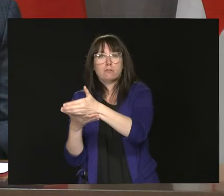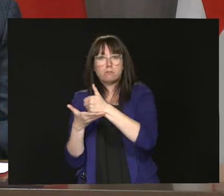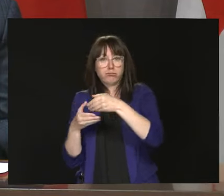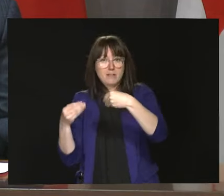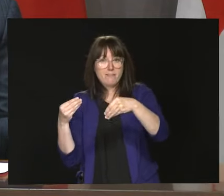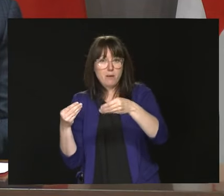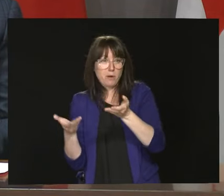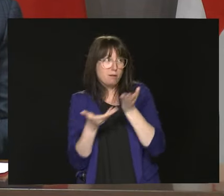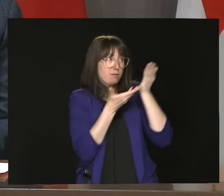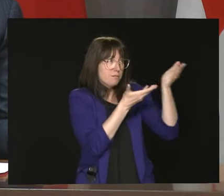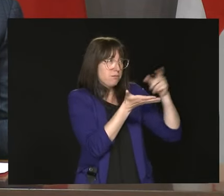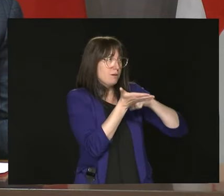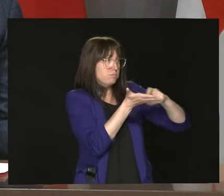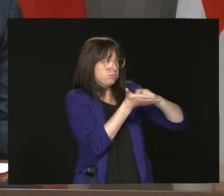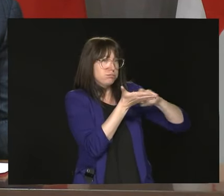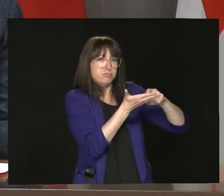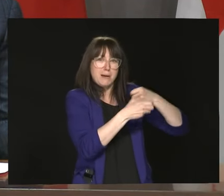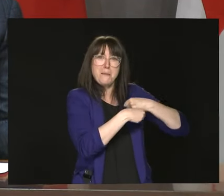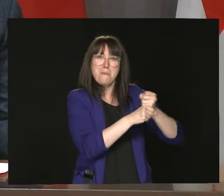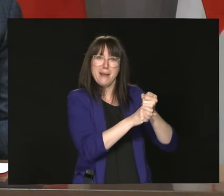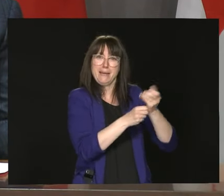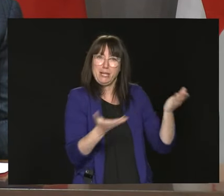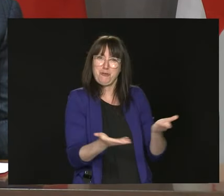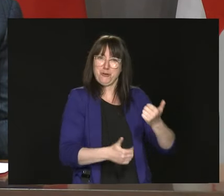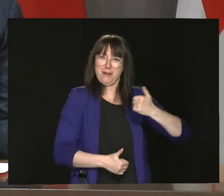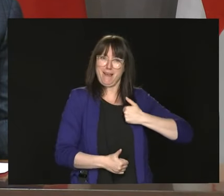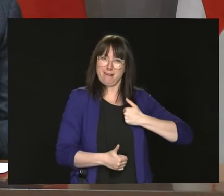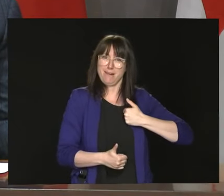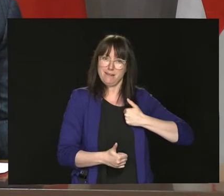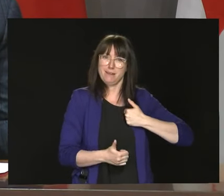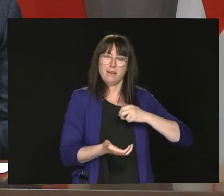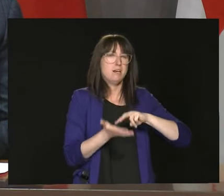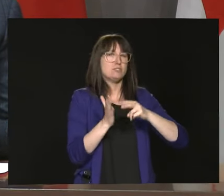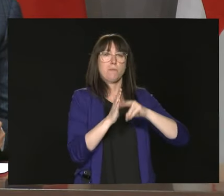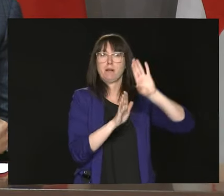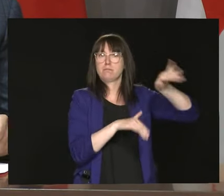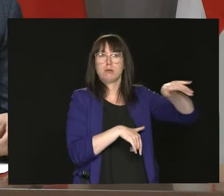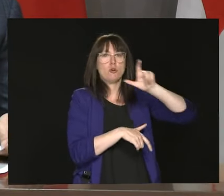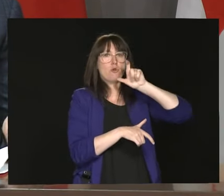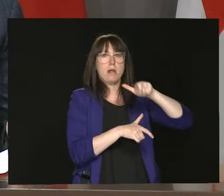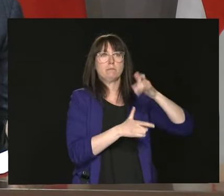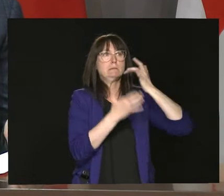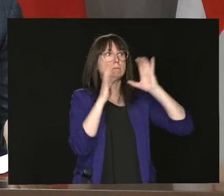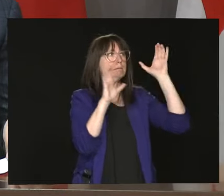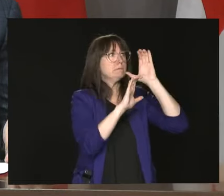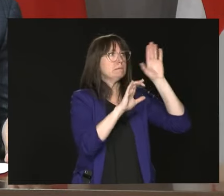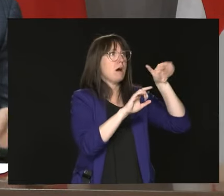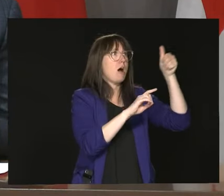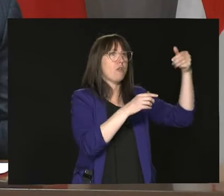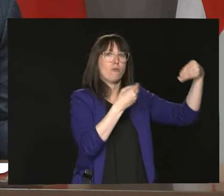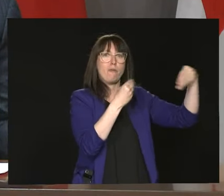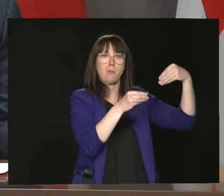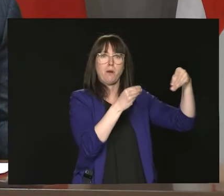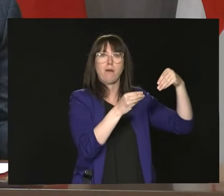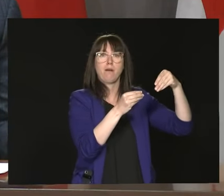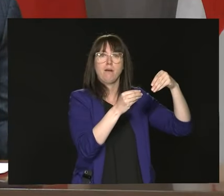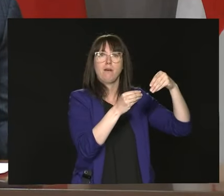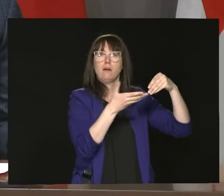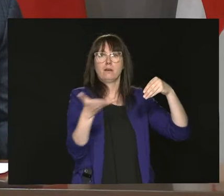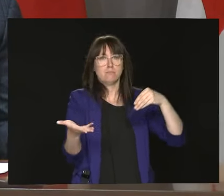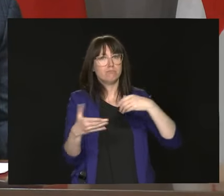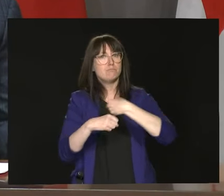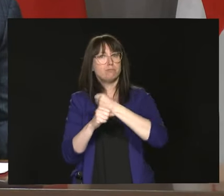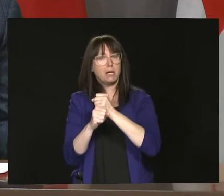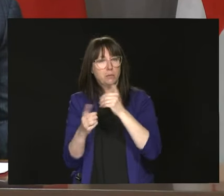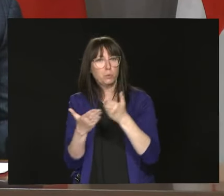fabric, effectively bypassing fabric shortages with an entirely new supply chain. This has enabled us